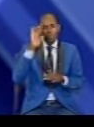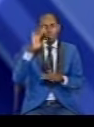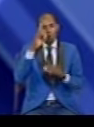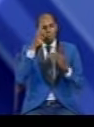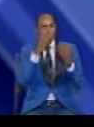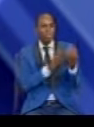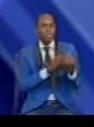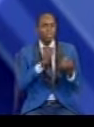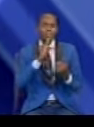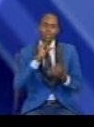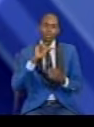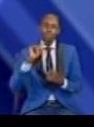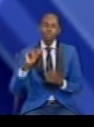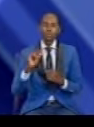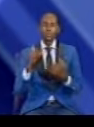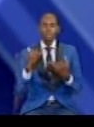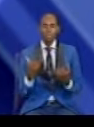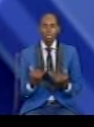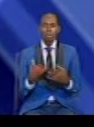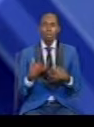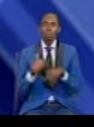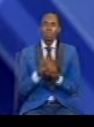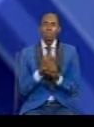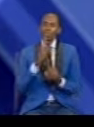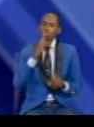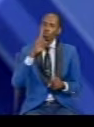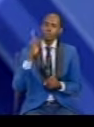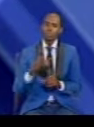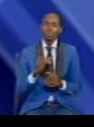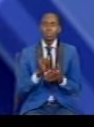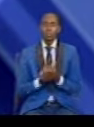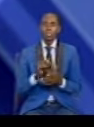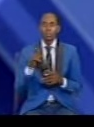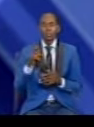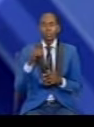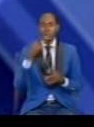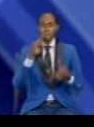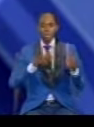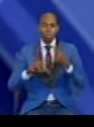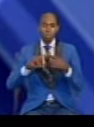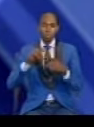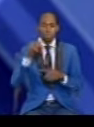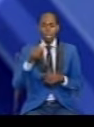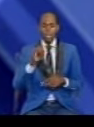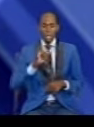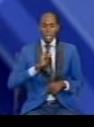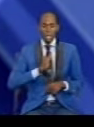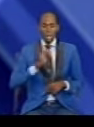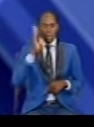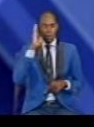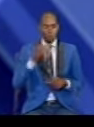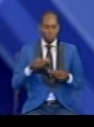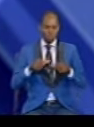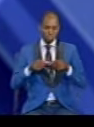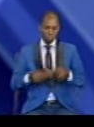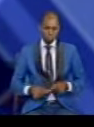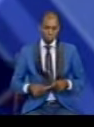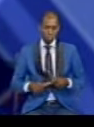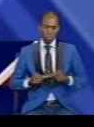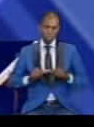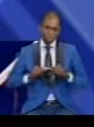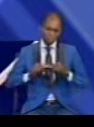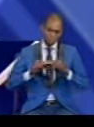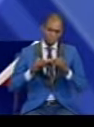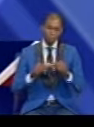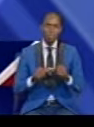sure and let's tell God, I will remain, I will abide, I will be unshakable,